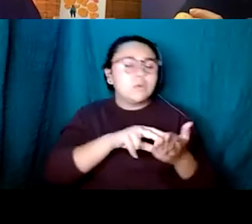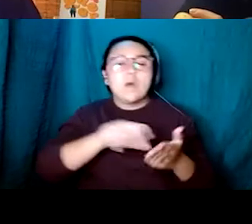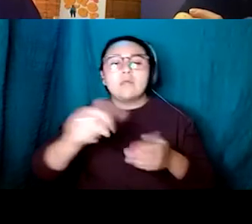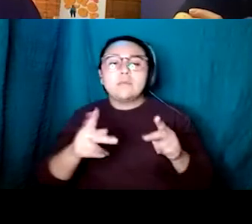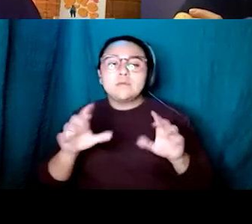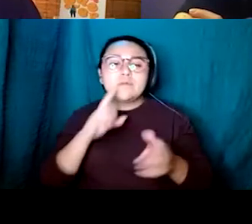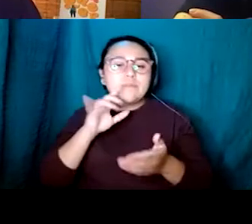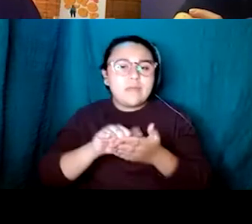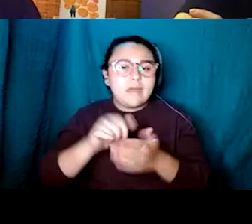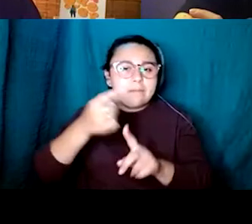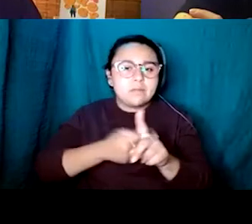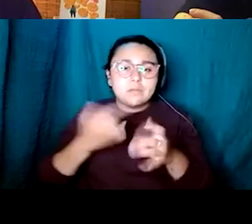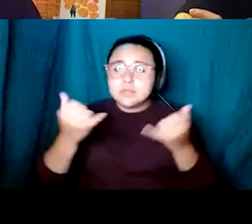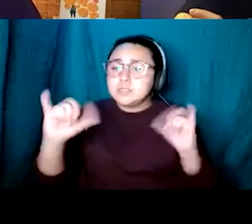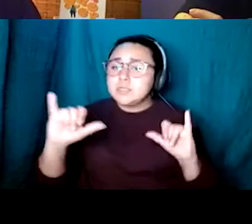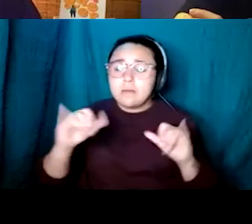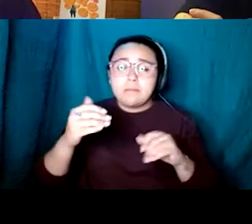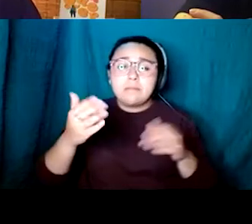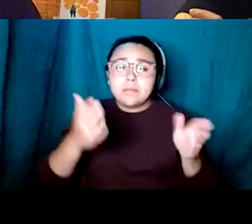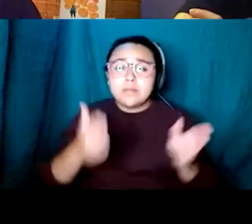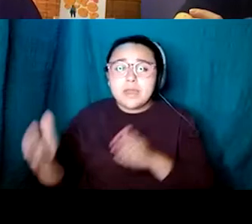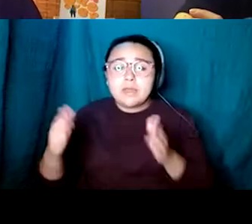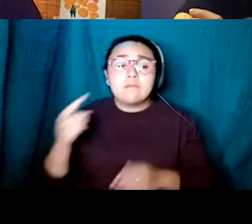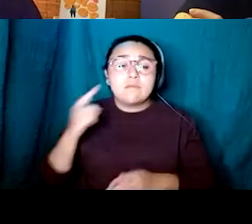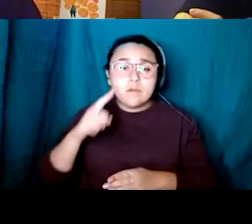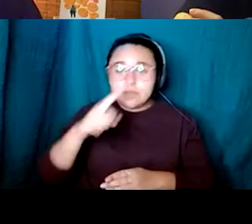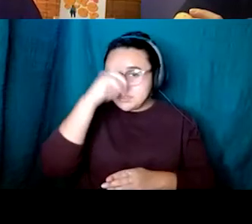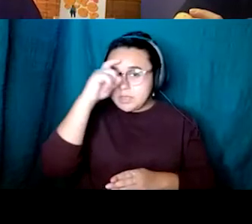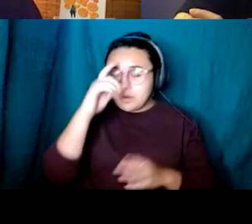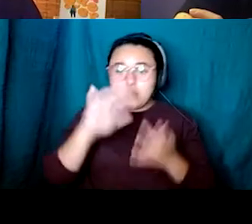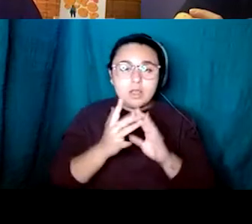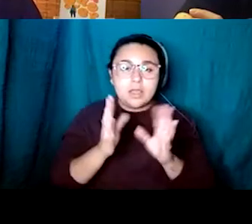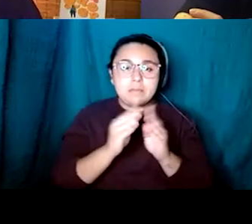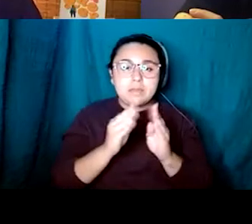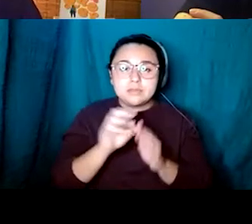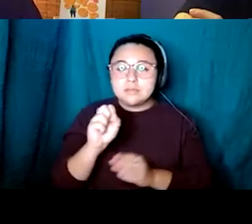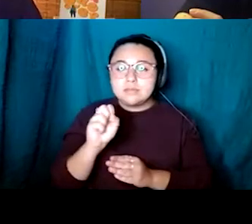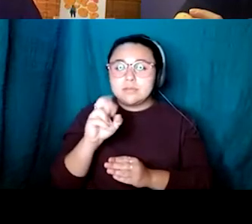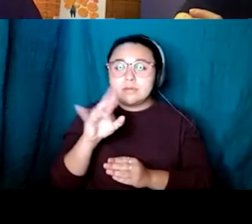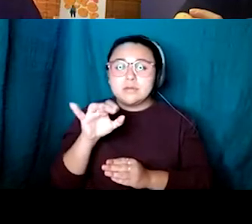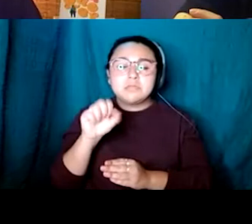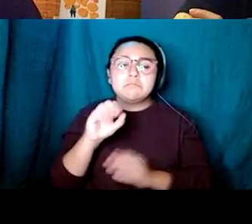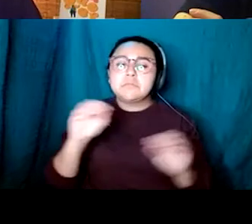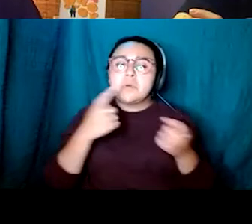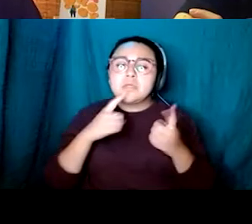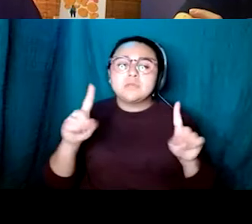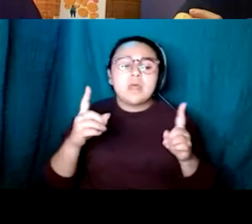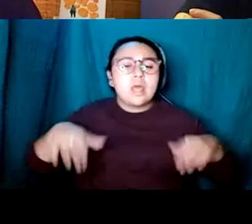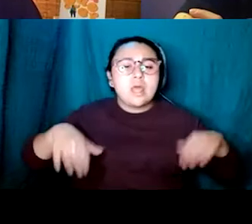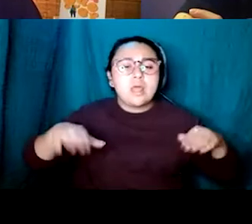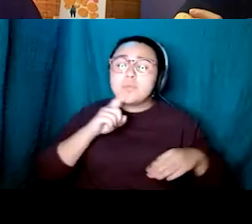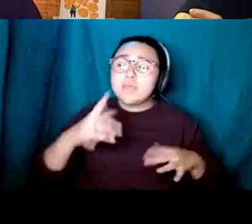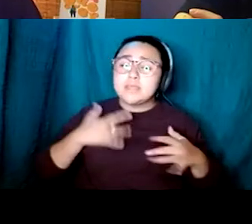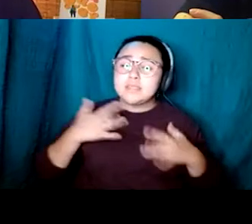And we are still in the midst of planning our summer webinar series. So I don't have an announcement for you quite yet, but we have some exciting things in the